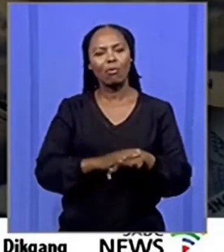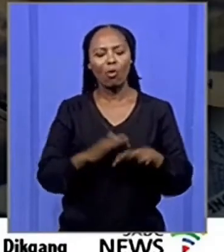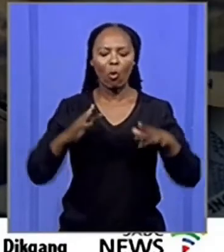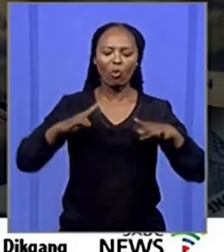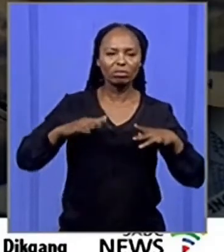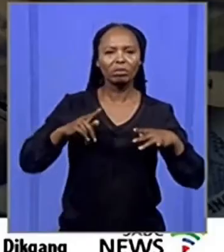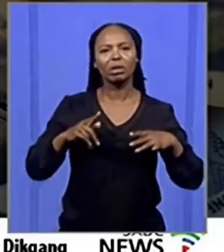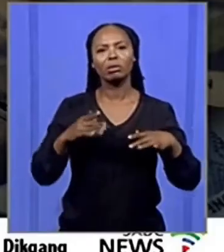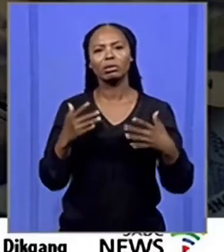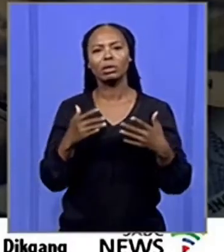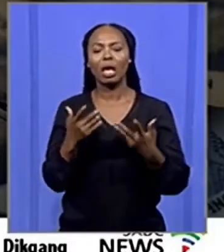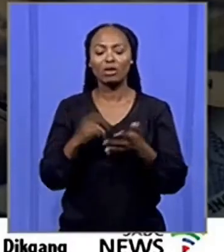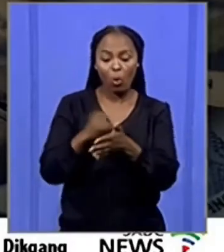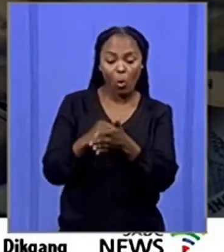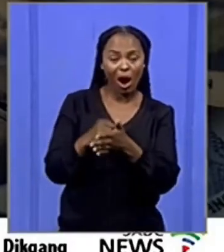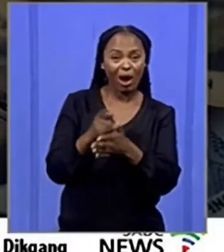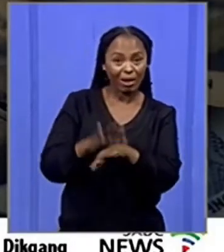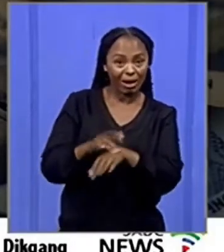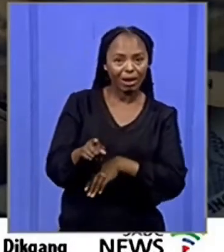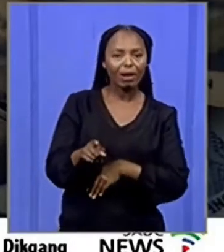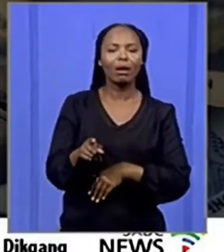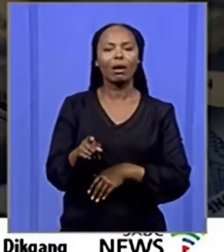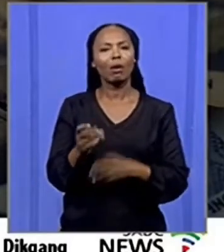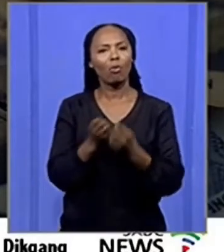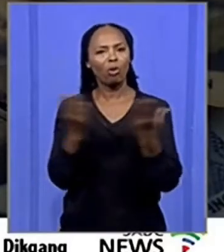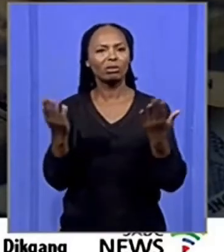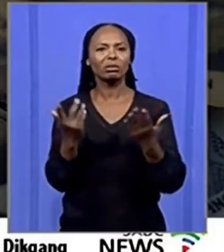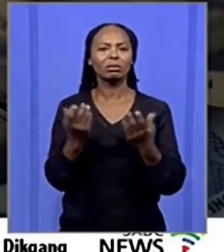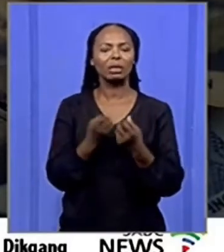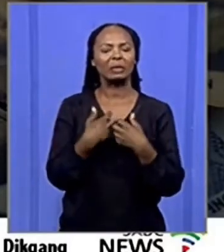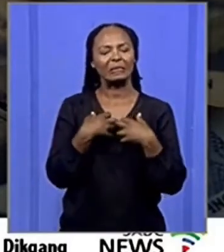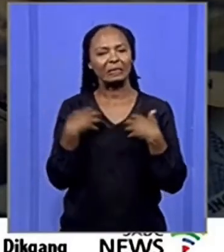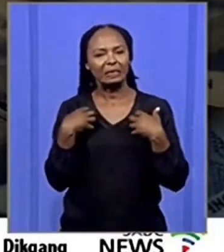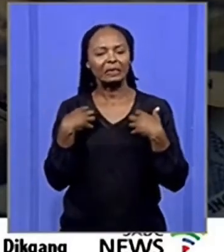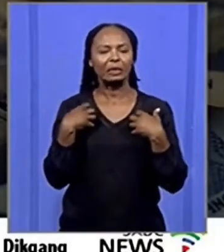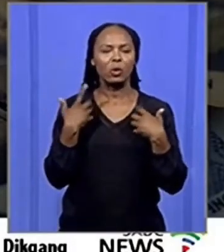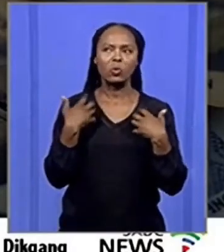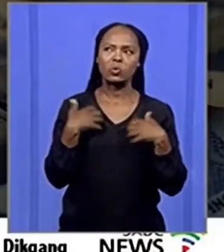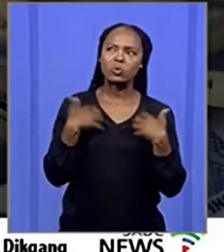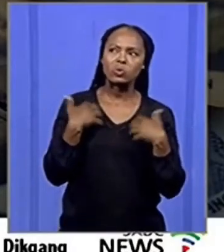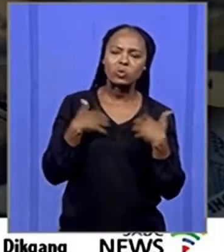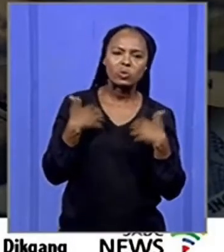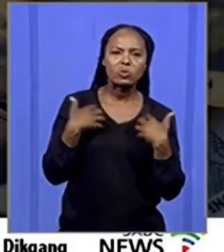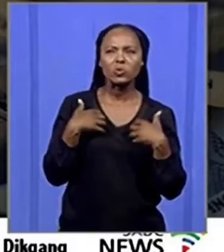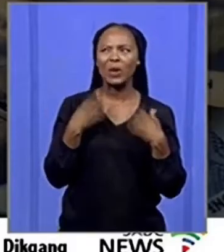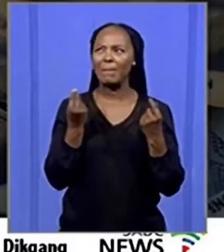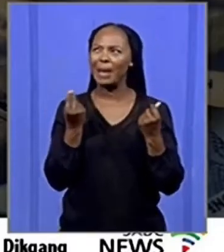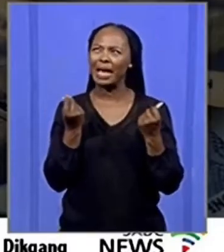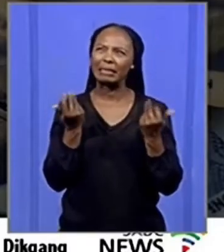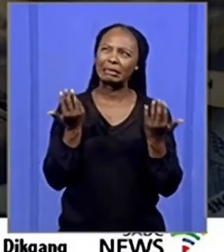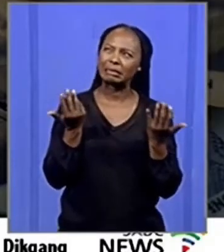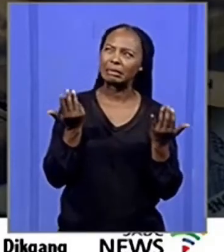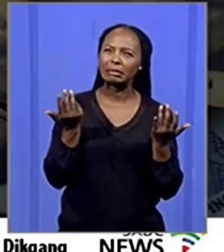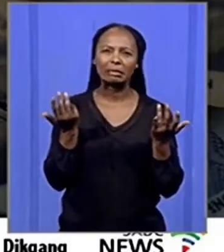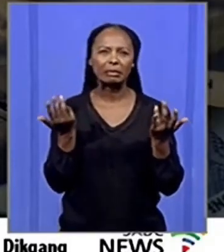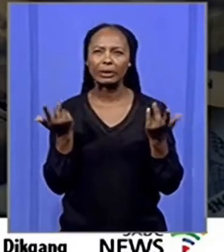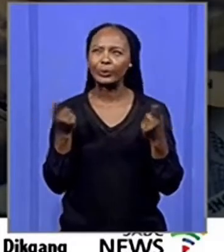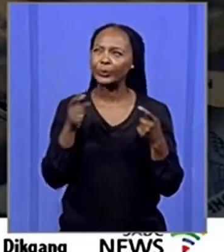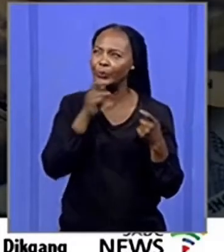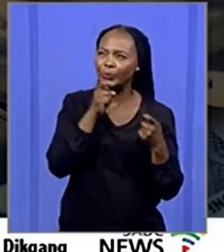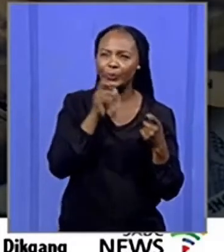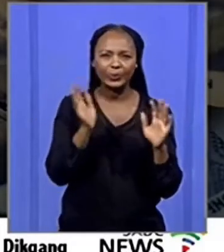Janawari ke kgatelelo ya maikutlo ya gore na tšhelete haholoholo e berekiswa ka